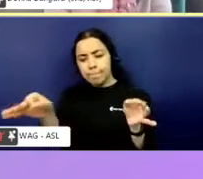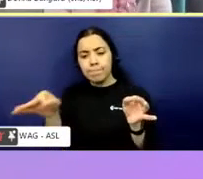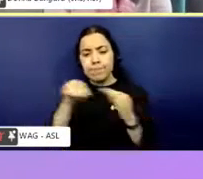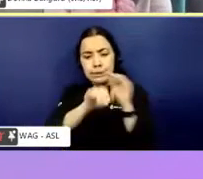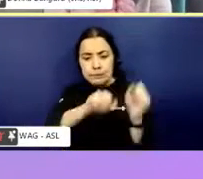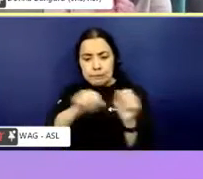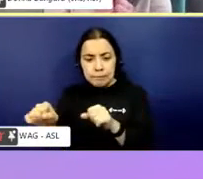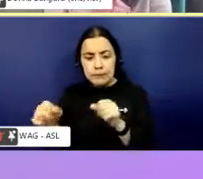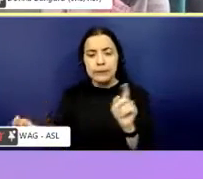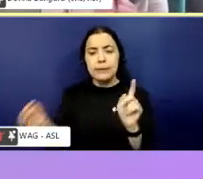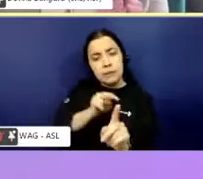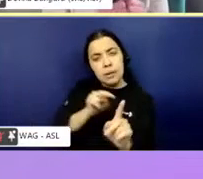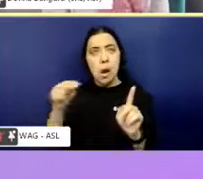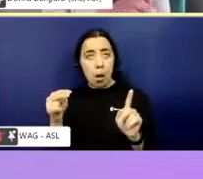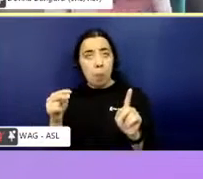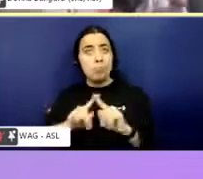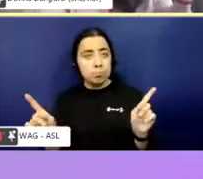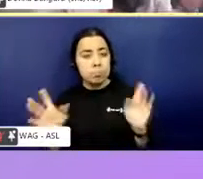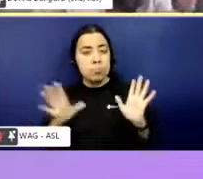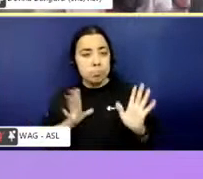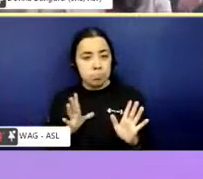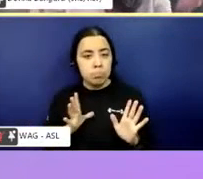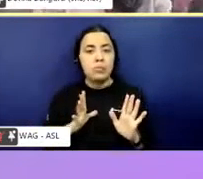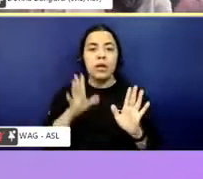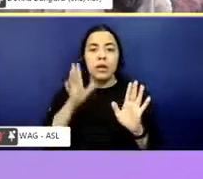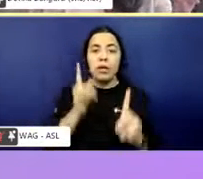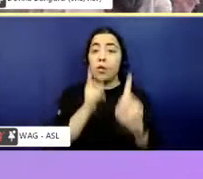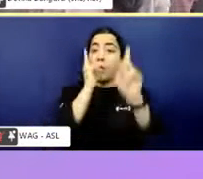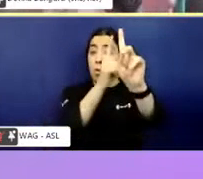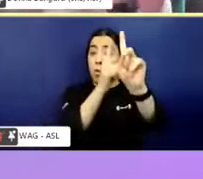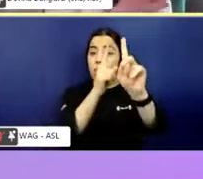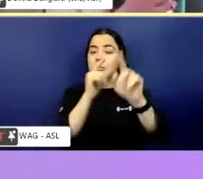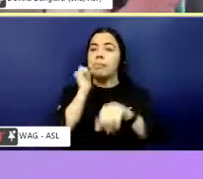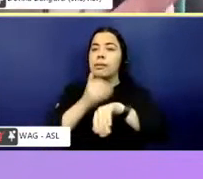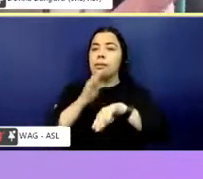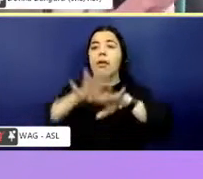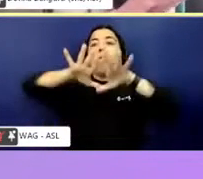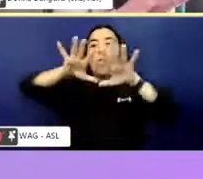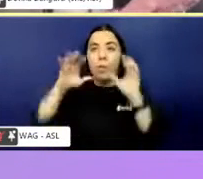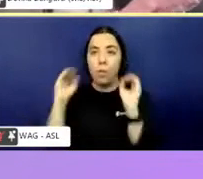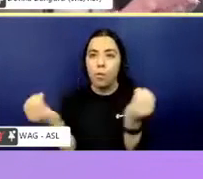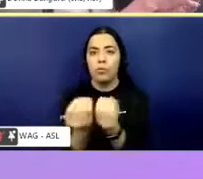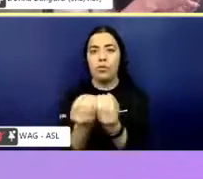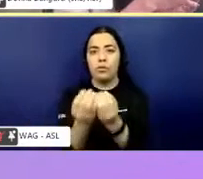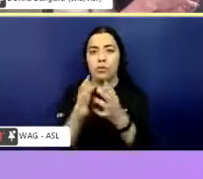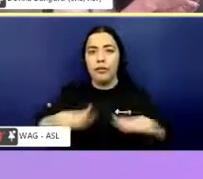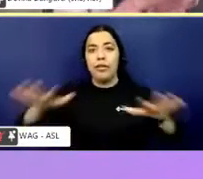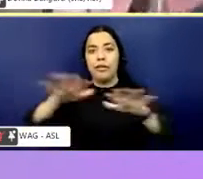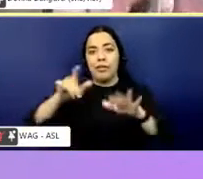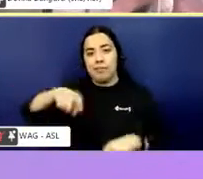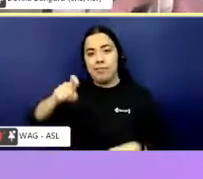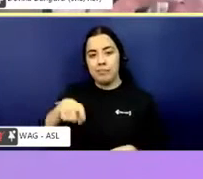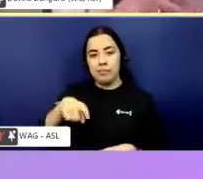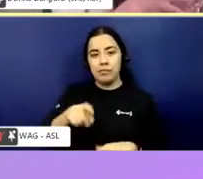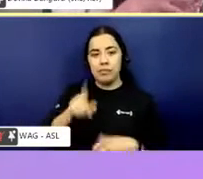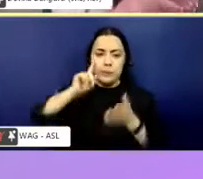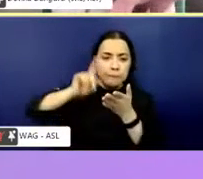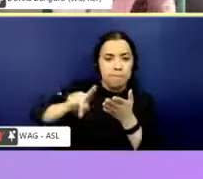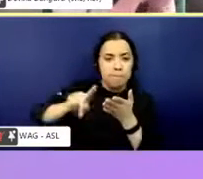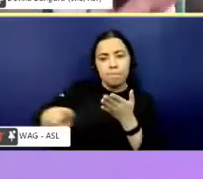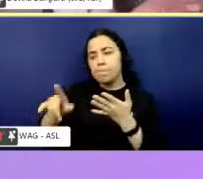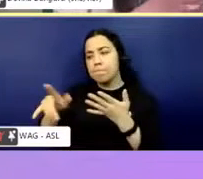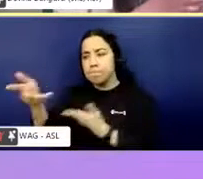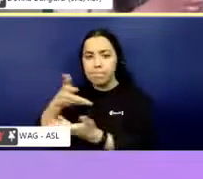defined goals based on the needs of the larger org through the exploration and discovery you've